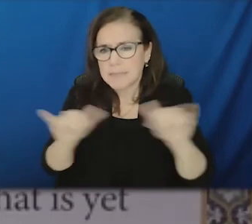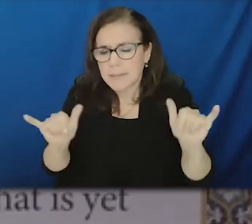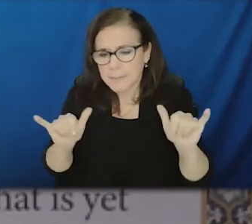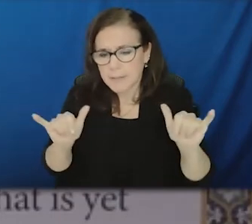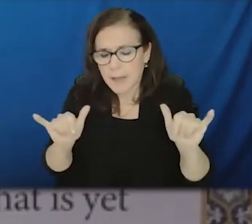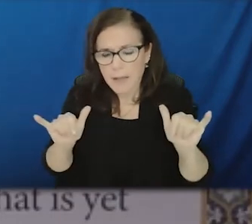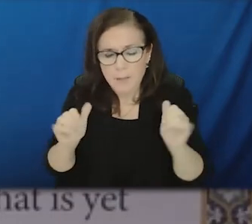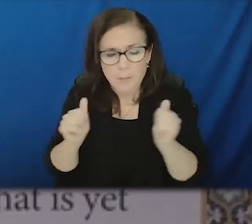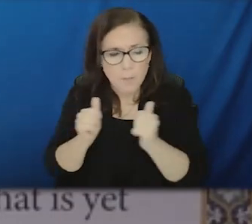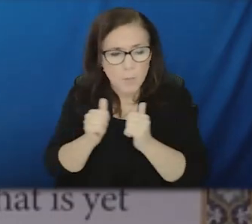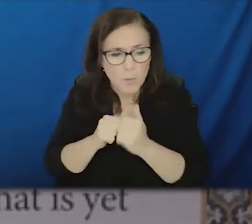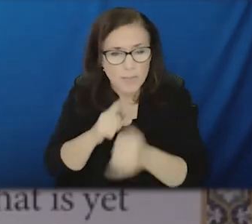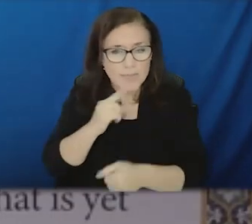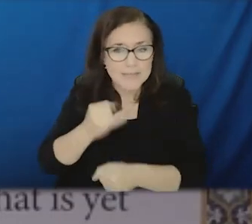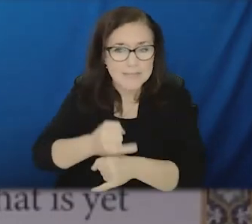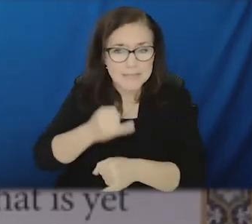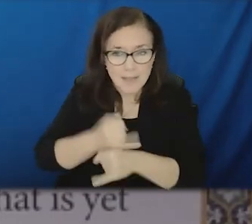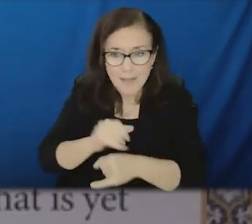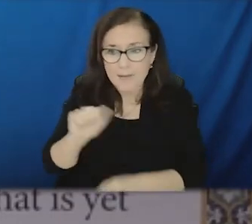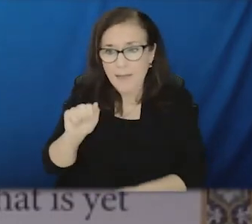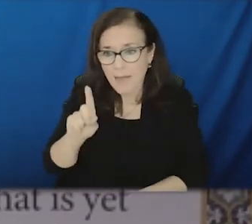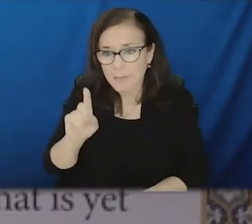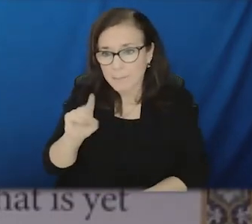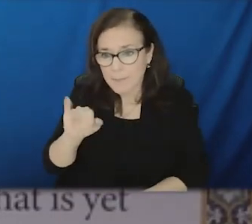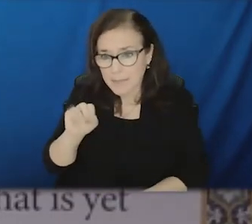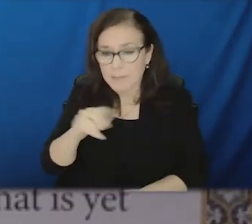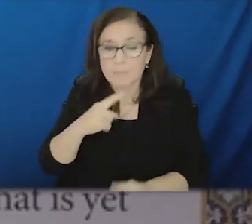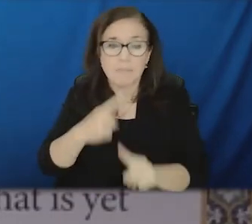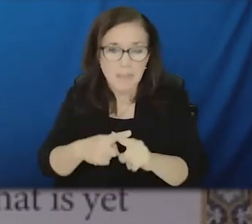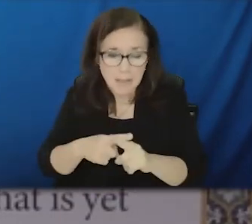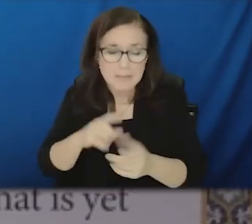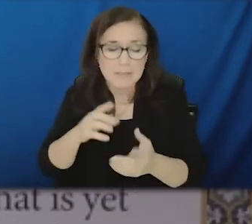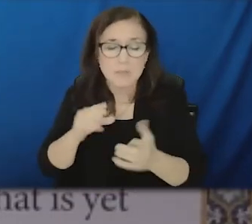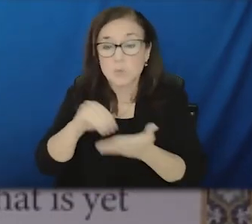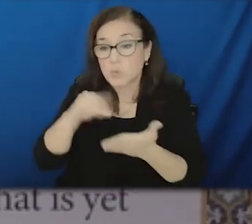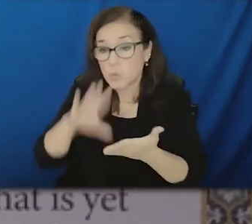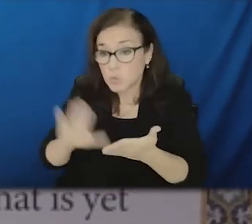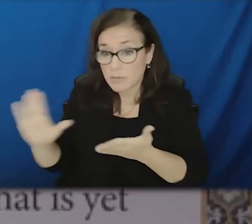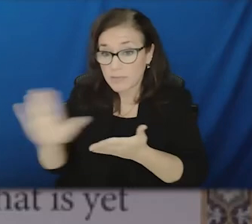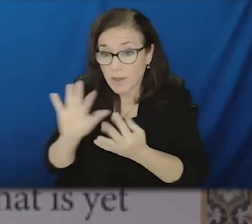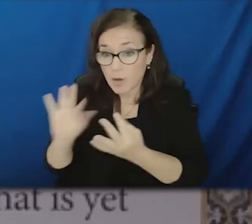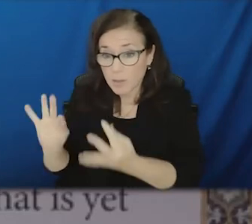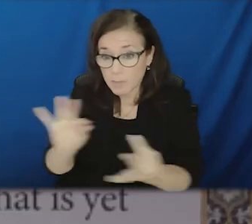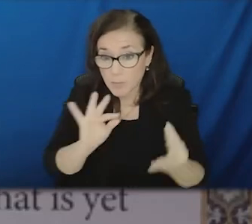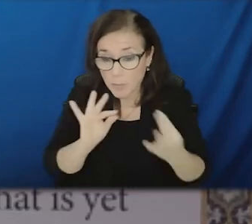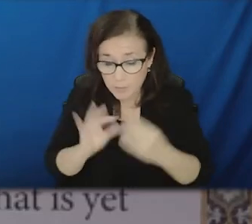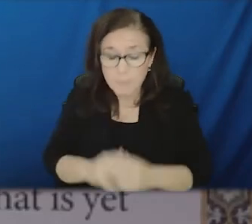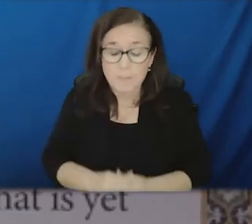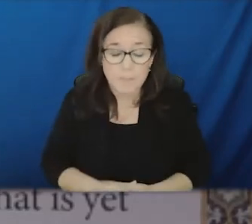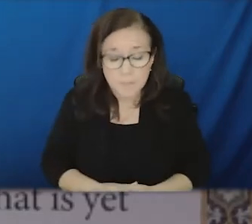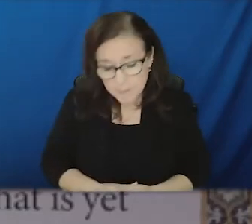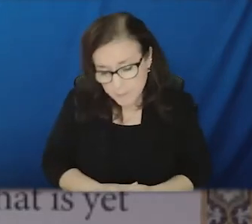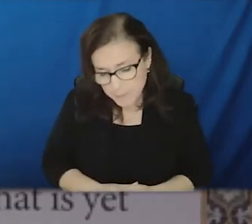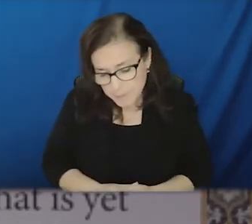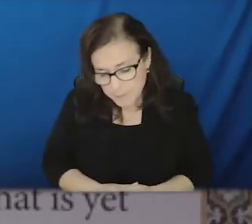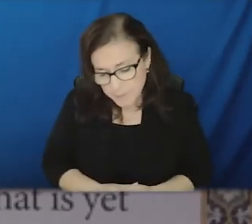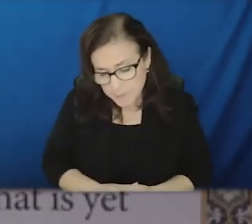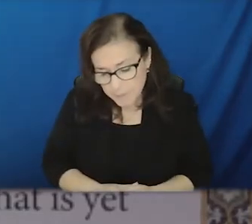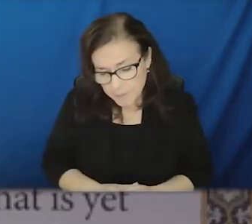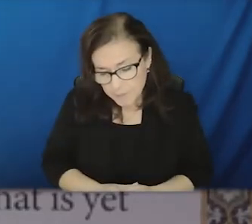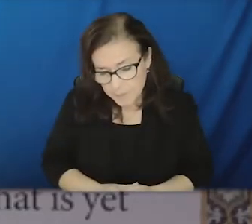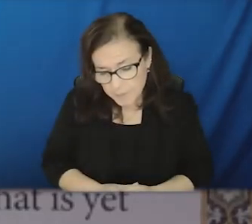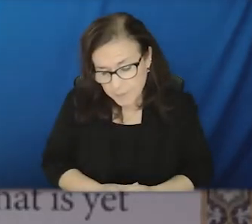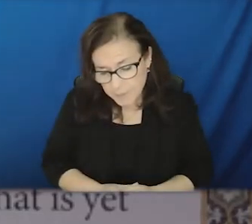site administrators as well as student input. And this board policy update